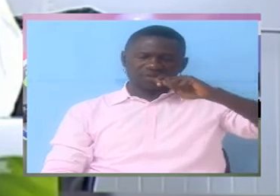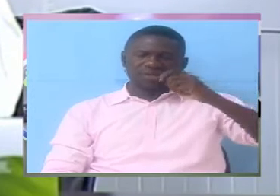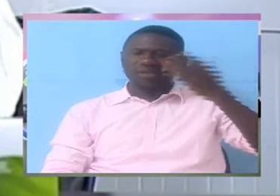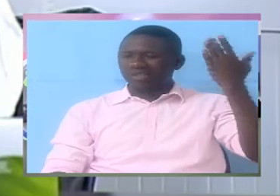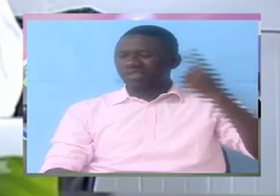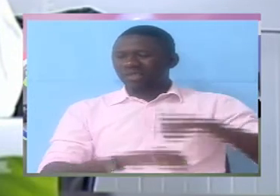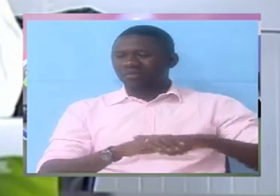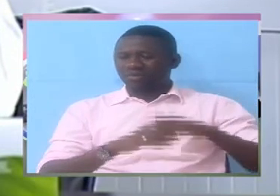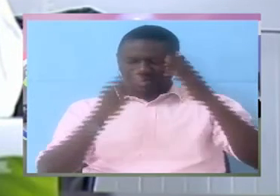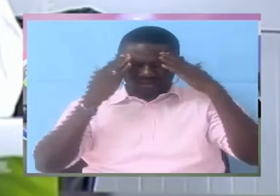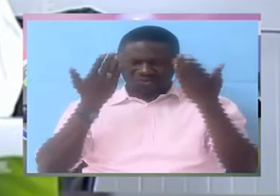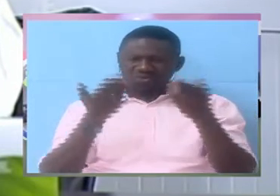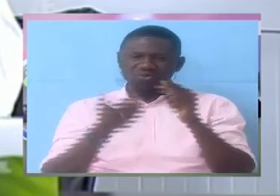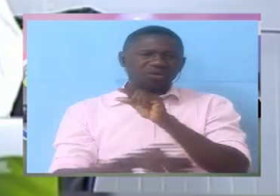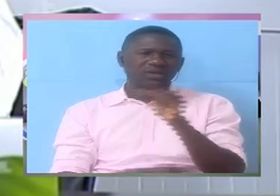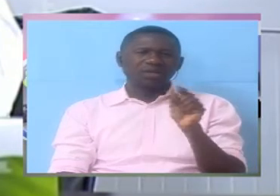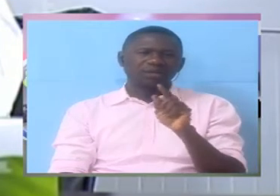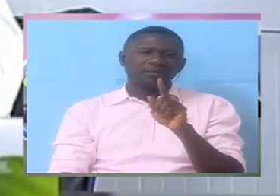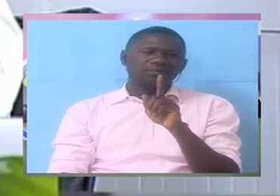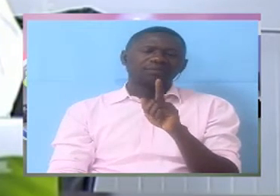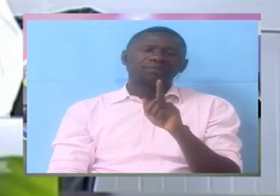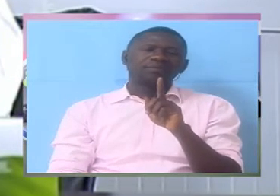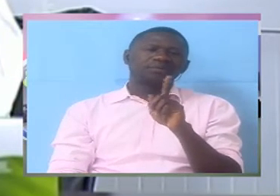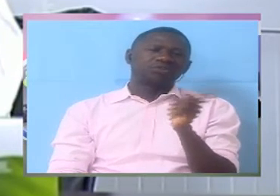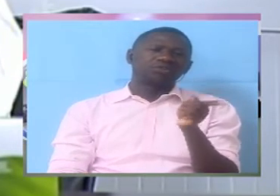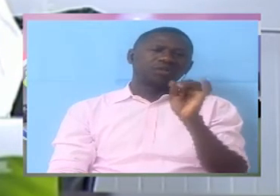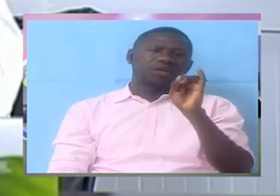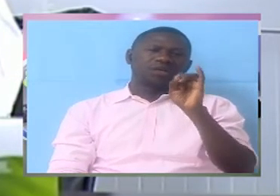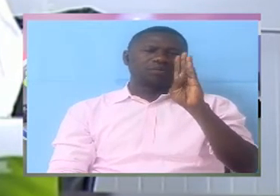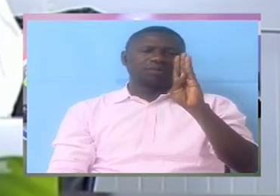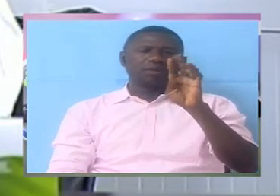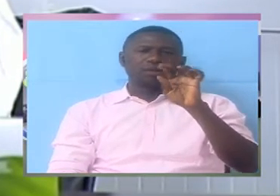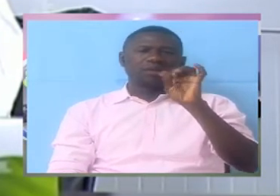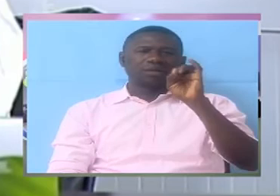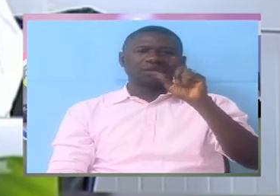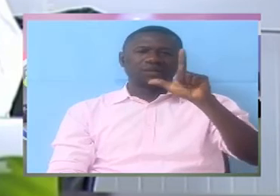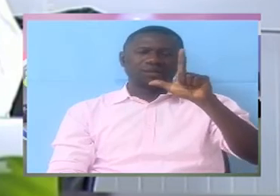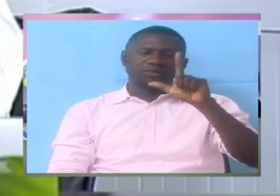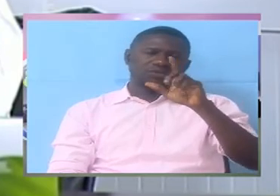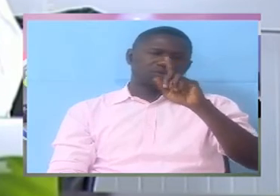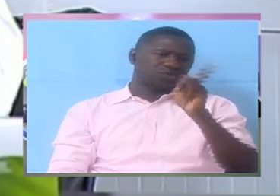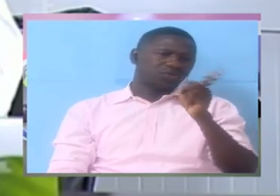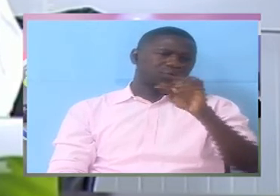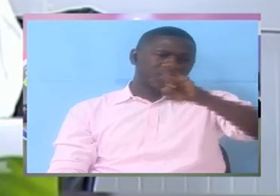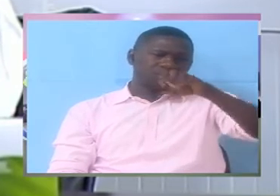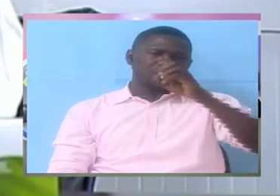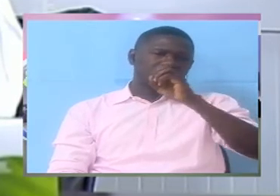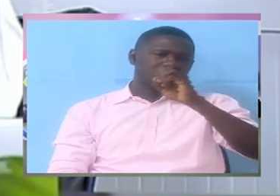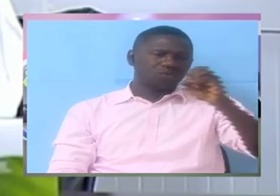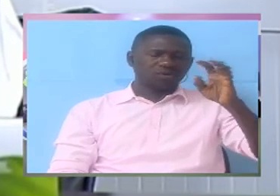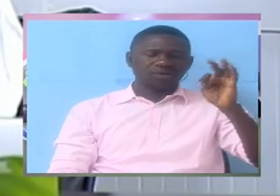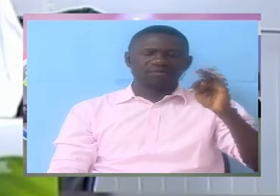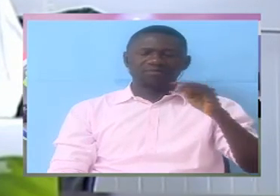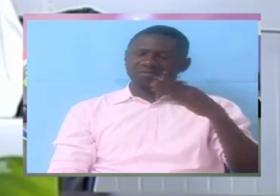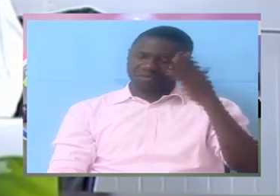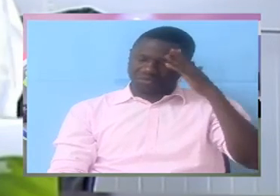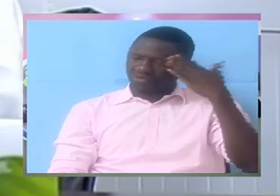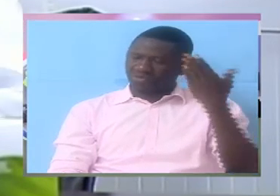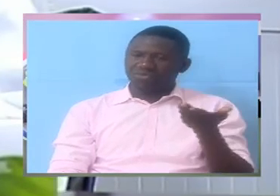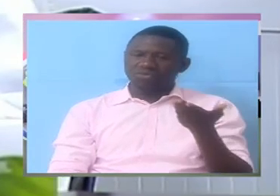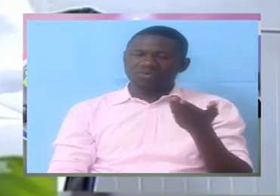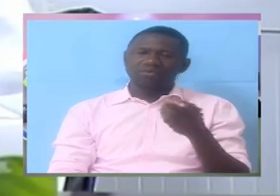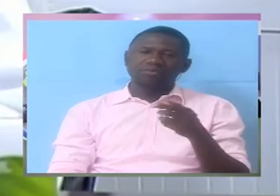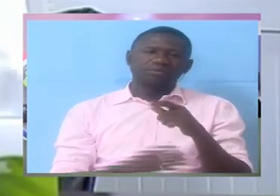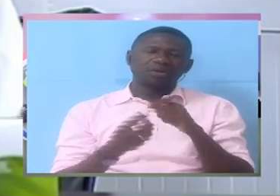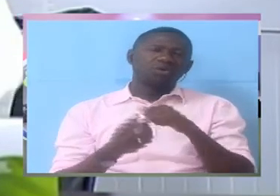too sure. Inspector General, member police, Ninatal, the Fajibril Jufla, Maramanko, and Mabak, IGP, yeah. IGP, and